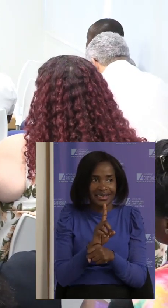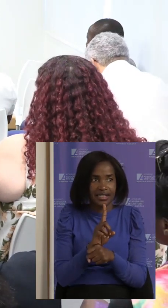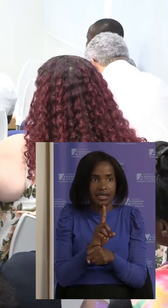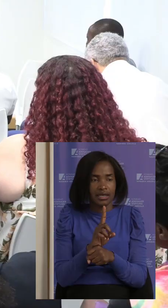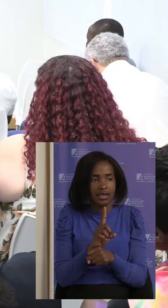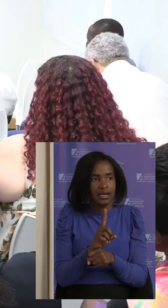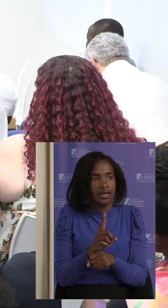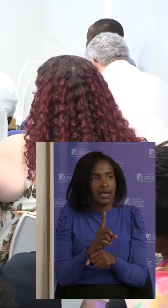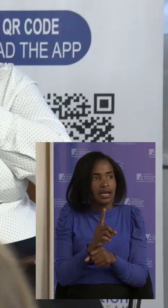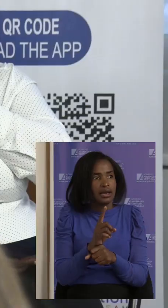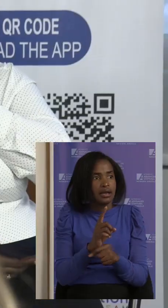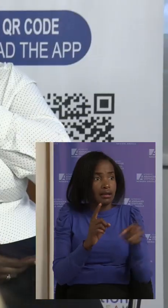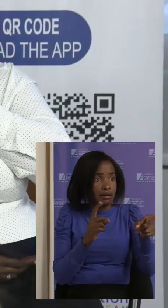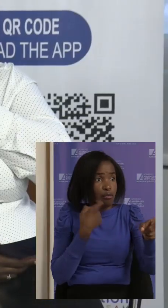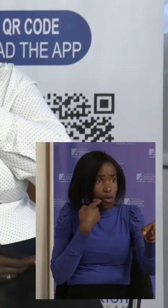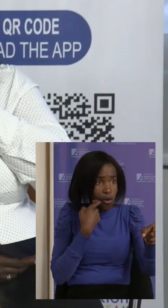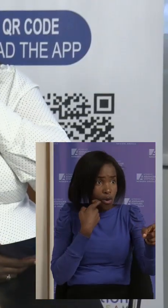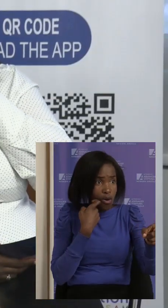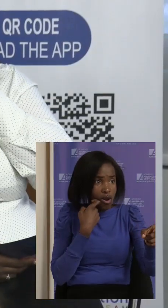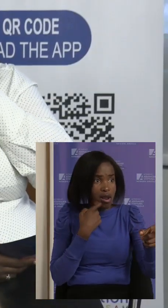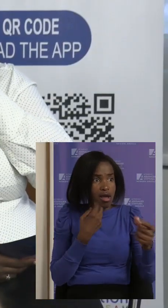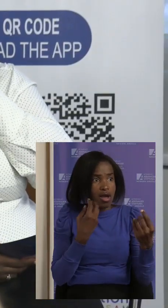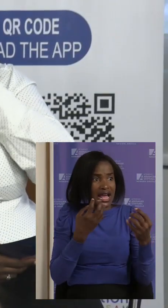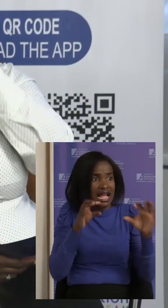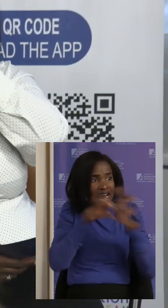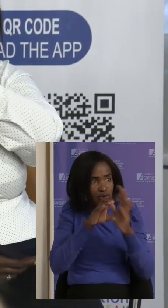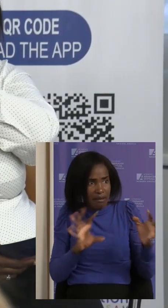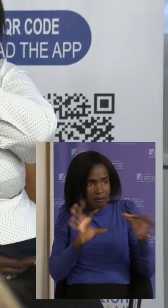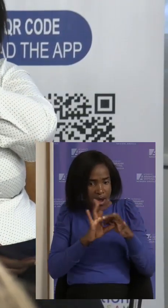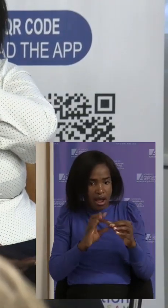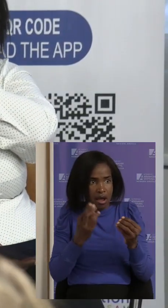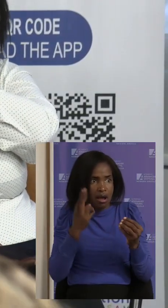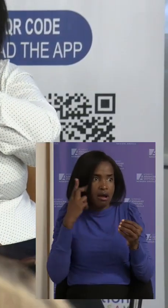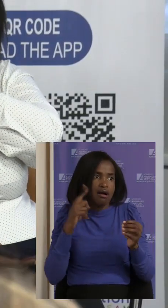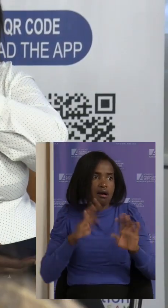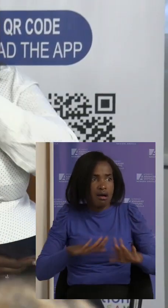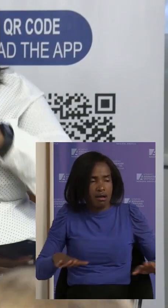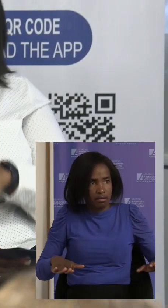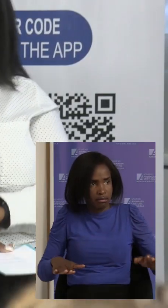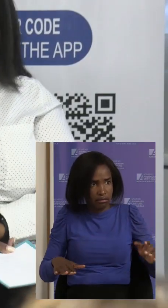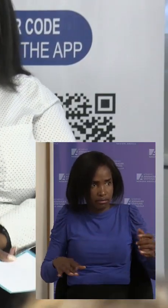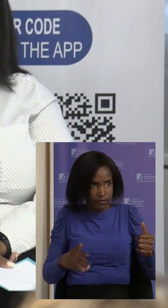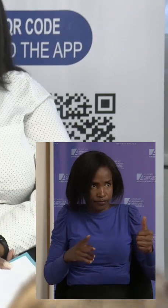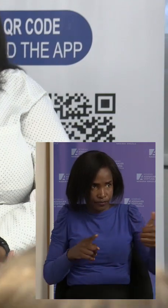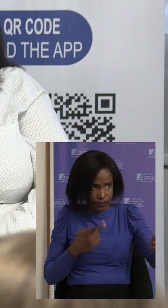disability friendly is our education system, our curriculum? We have